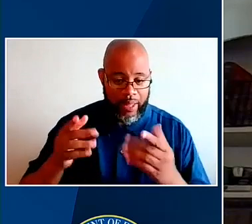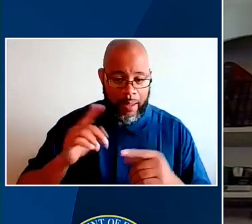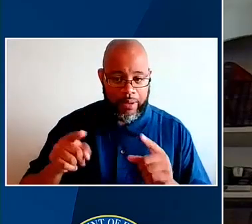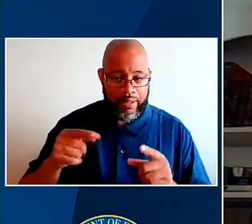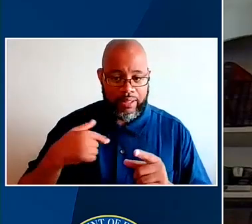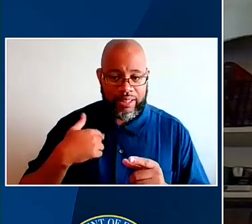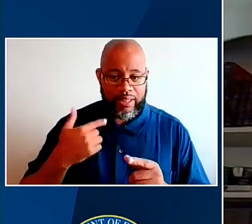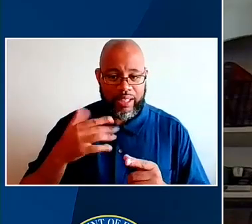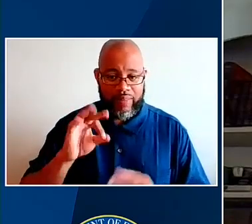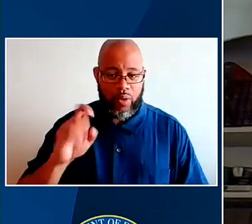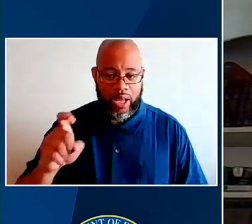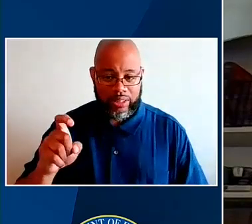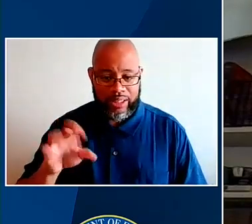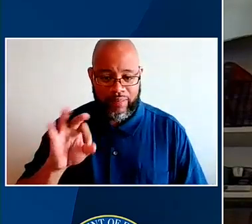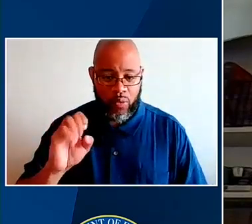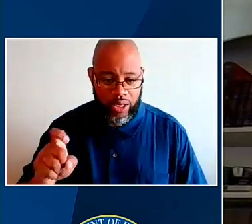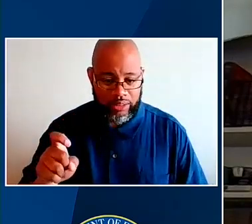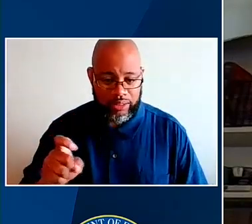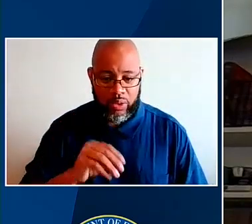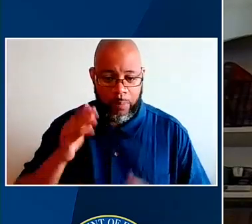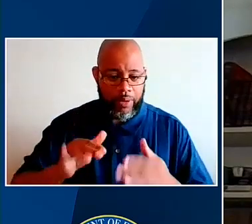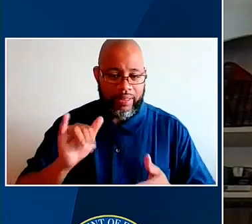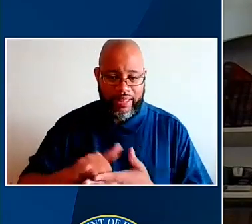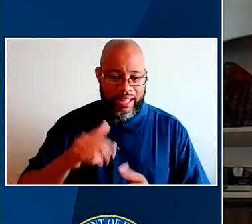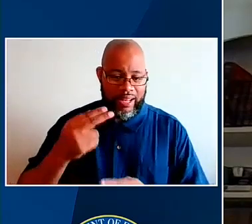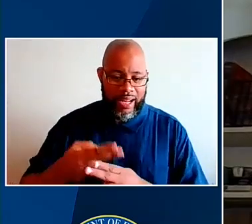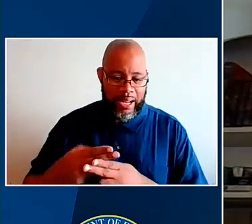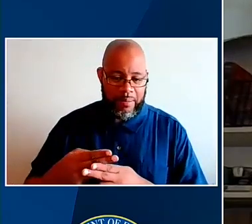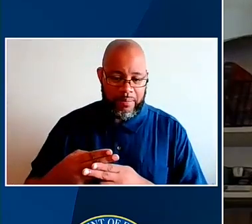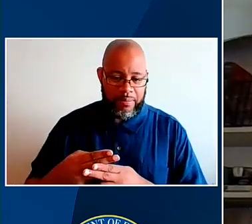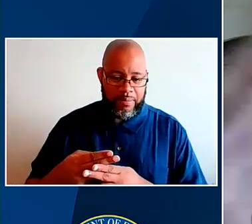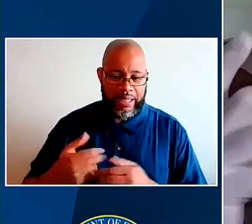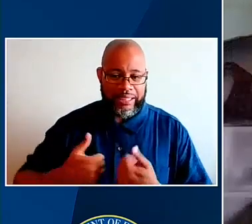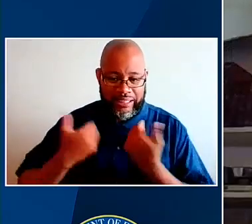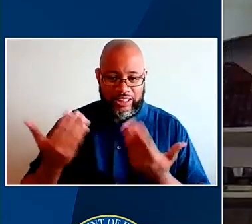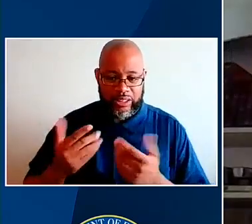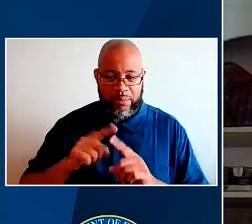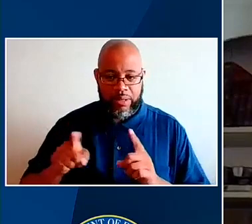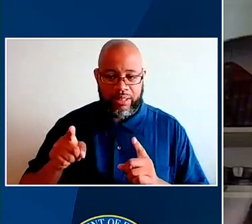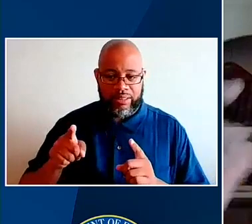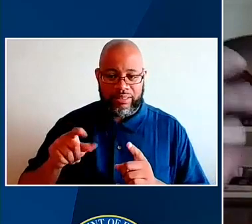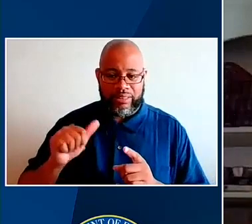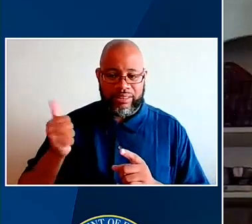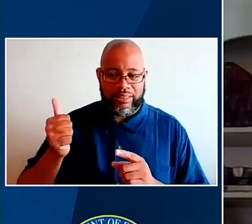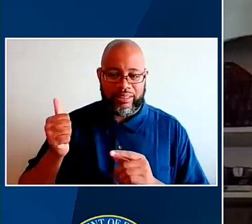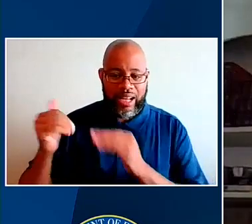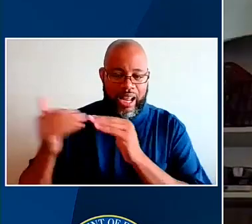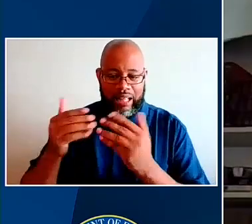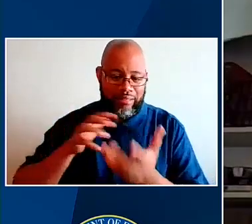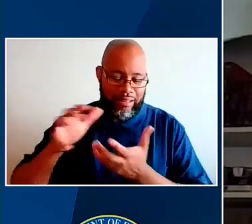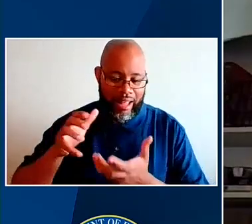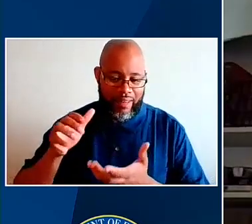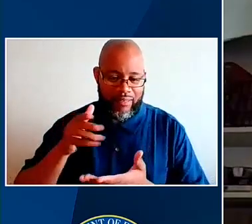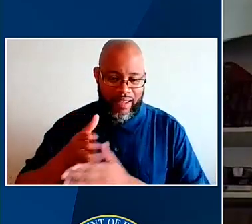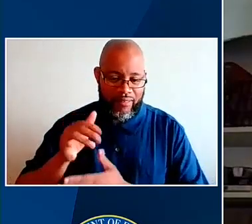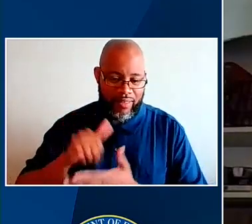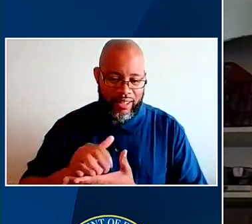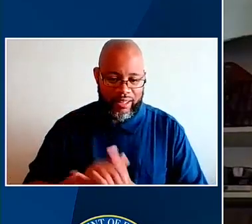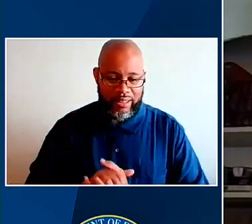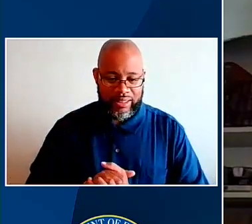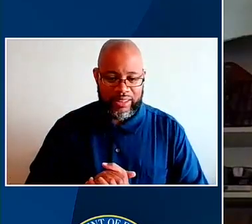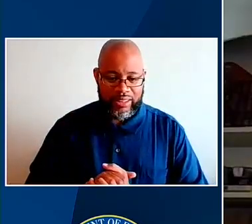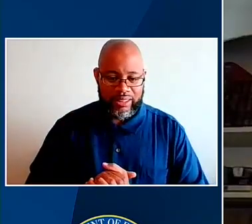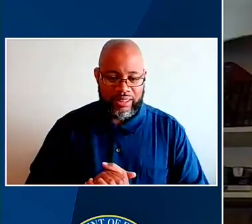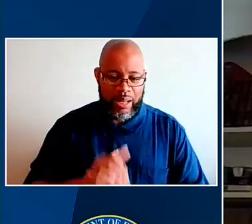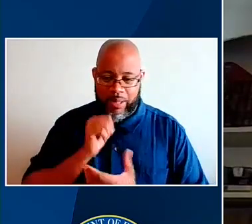in FOX, no person by that name exists here. Well, 10 colleagues laughed their heads off at me watching me do it. So I'm never going